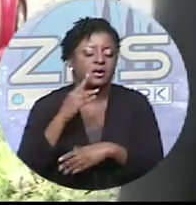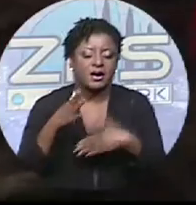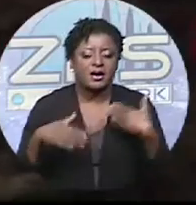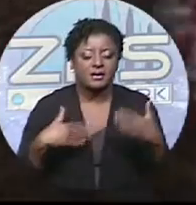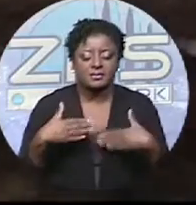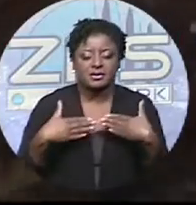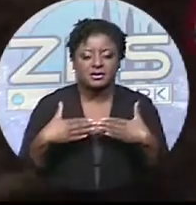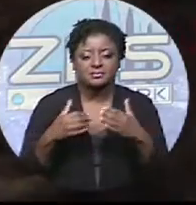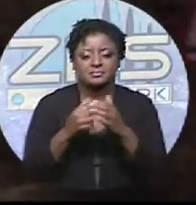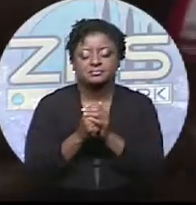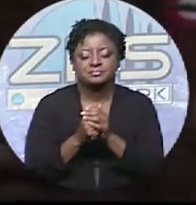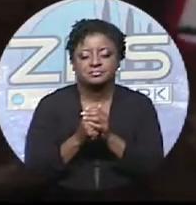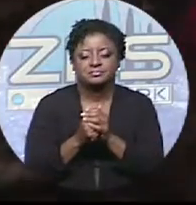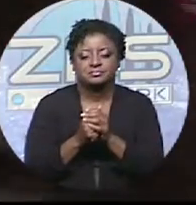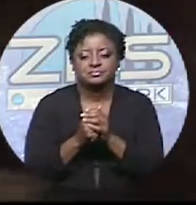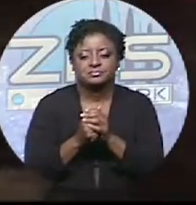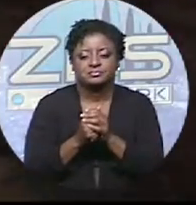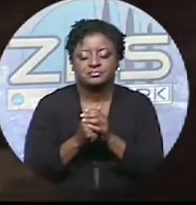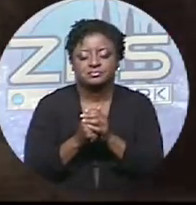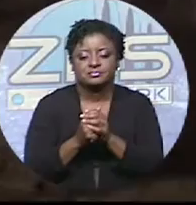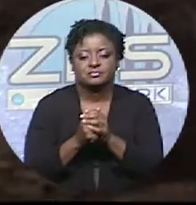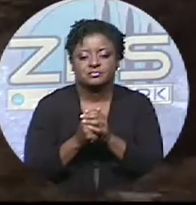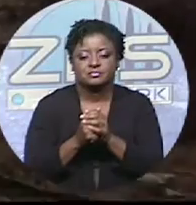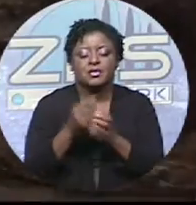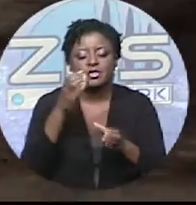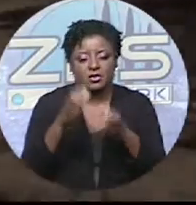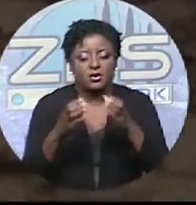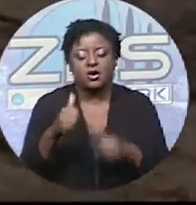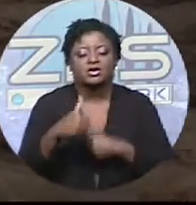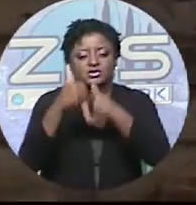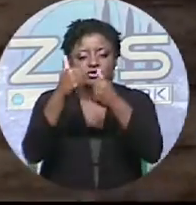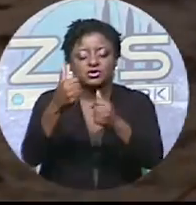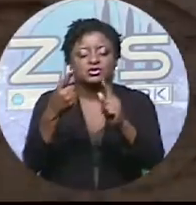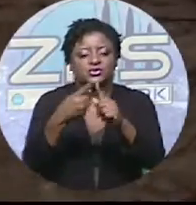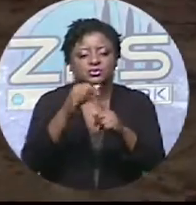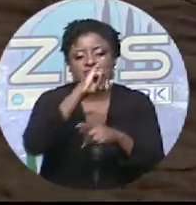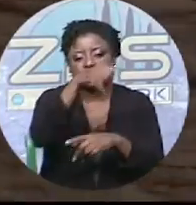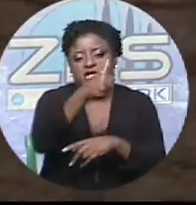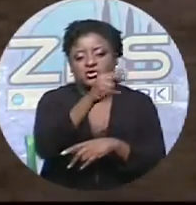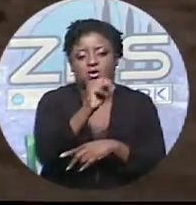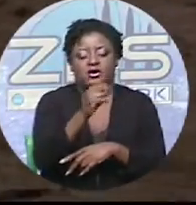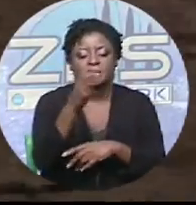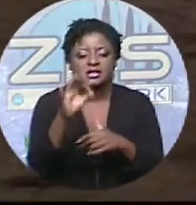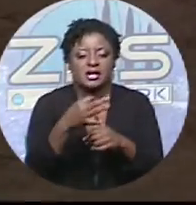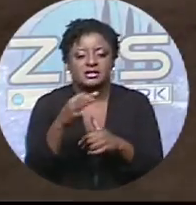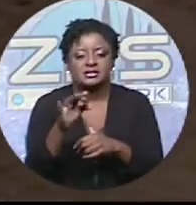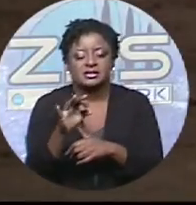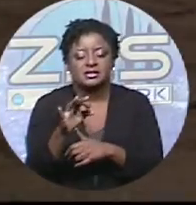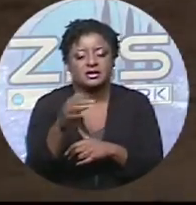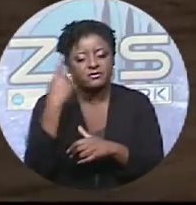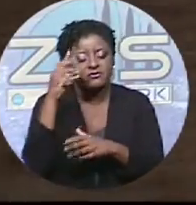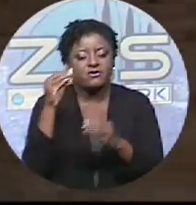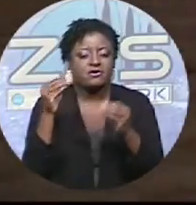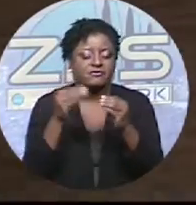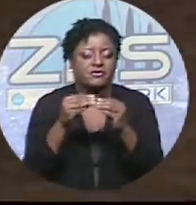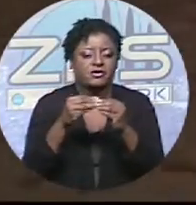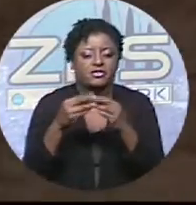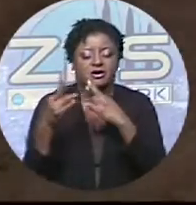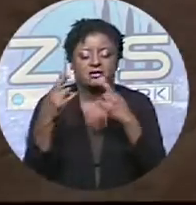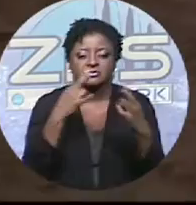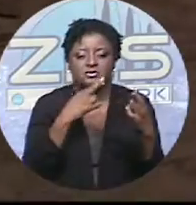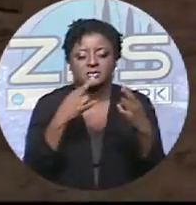his decision. Now the court has adjourned the matter to January 19th for further submissions. Lead attorney for the Cabbage